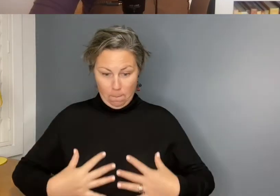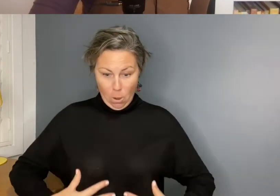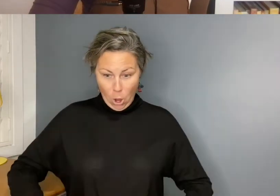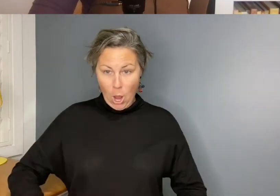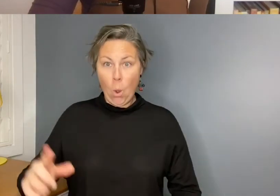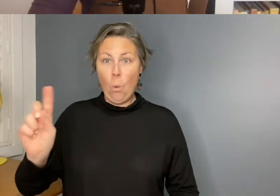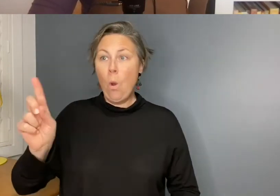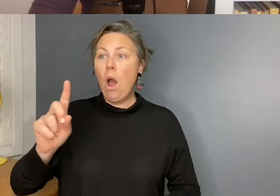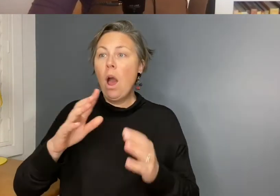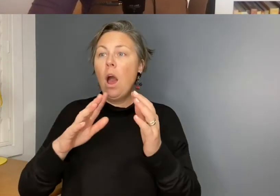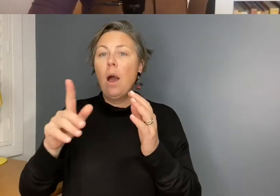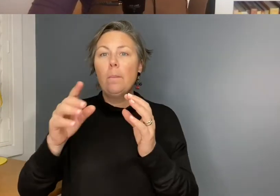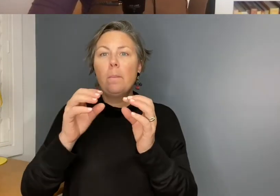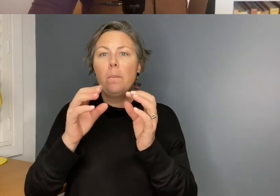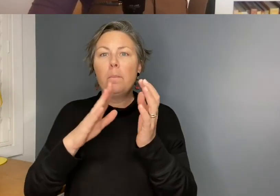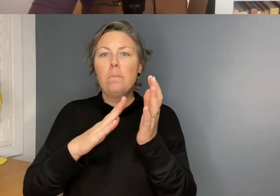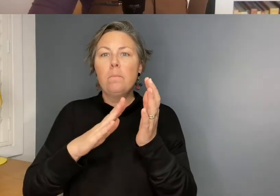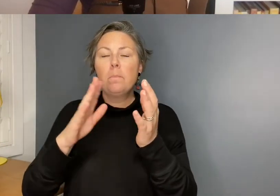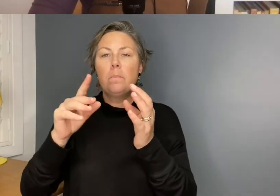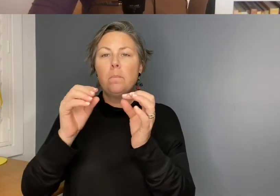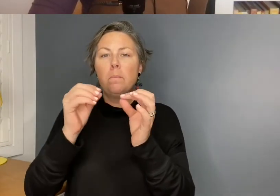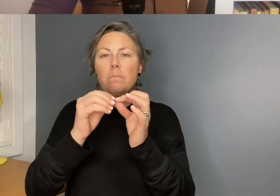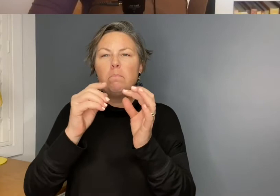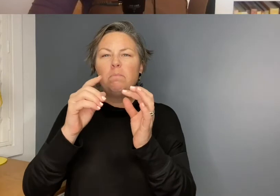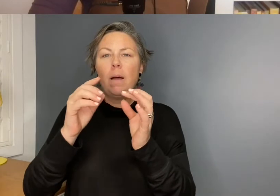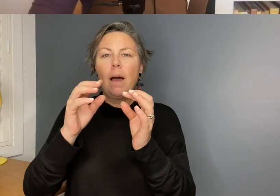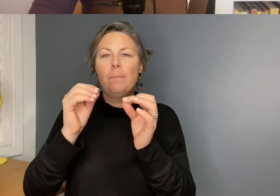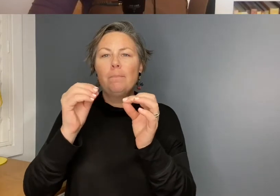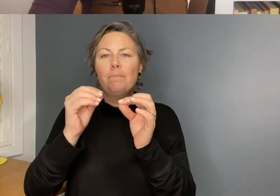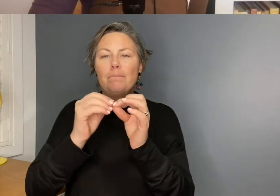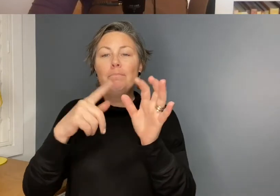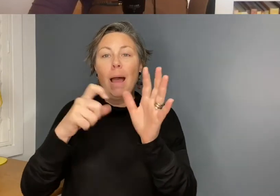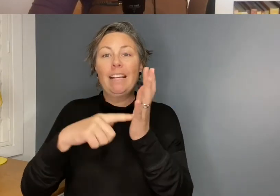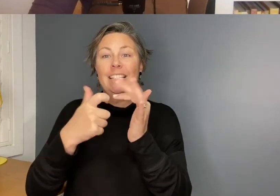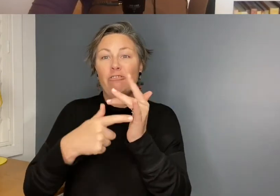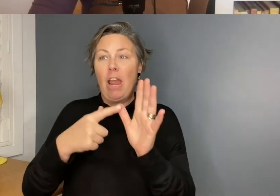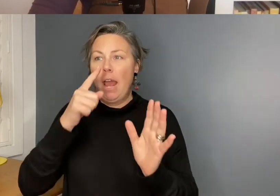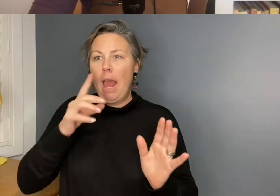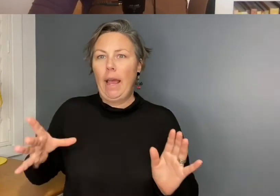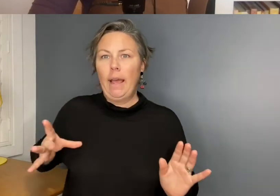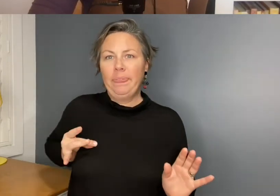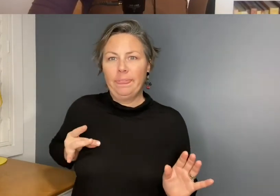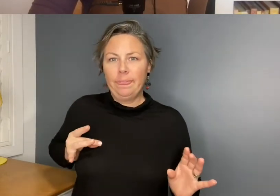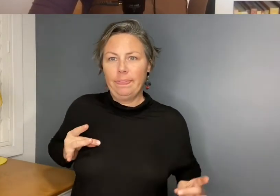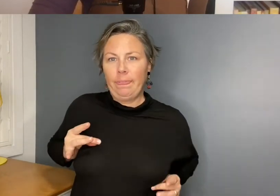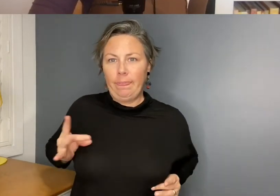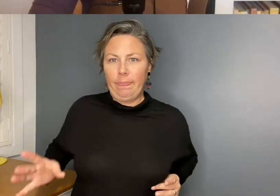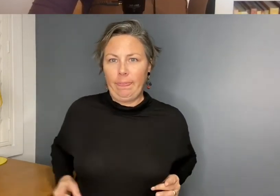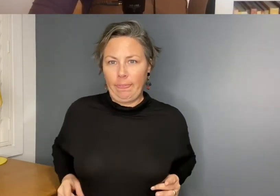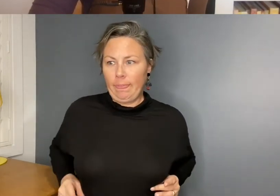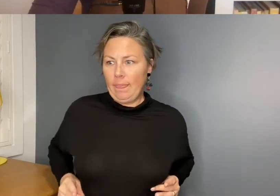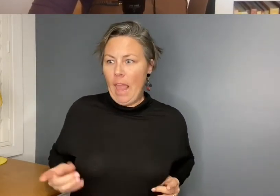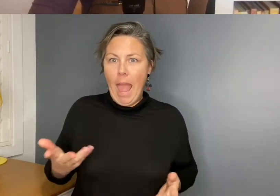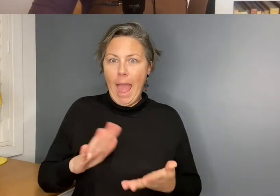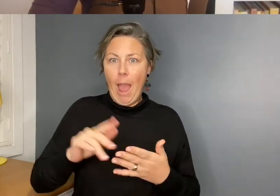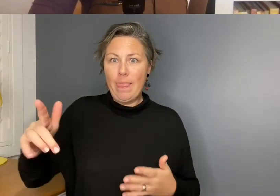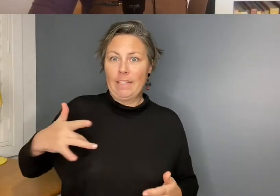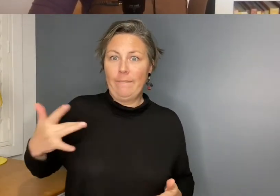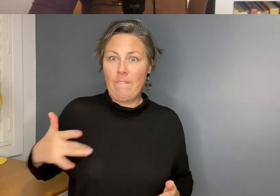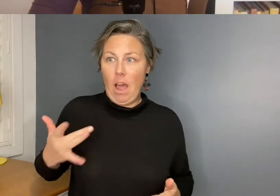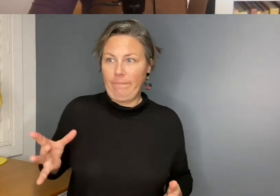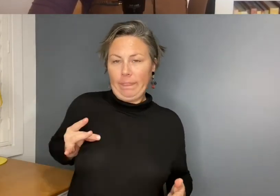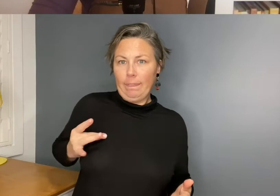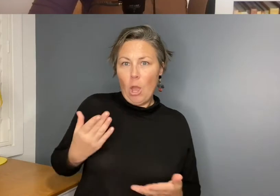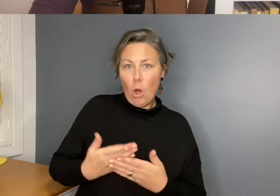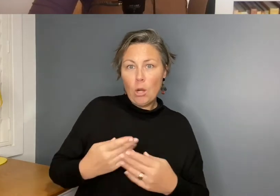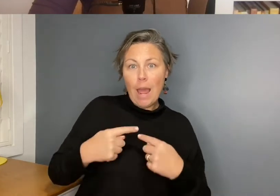us and in us, but in return microbes play out several really important roles